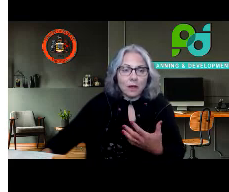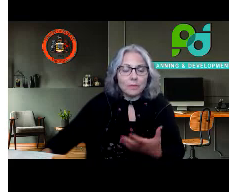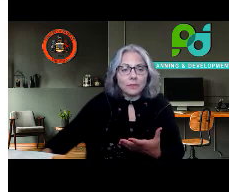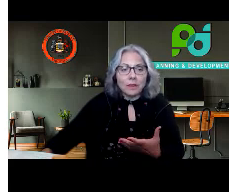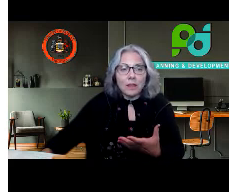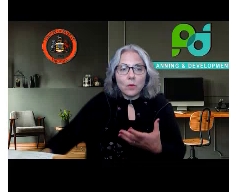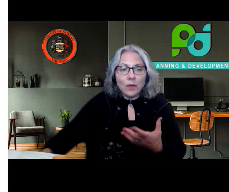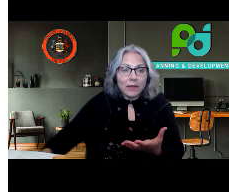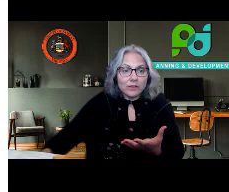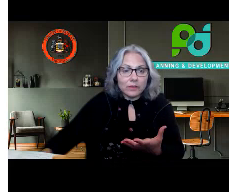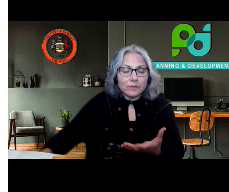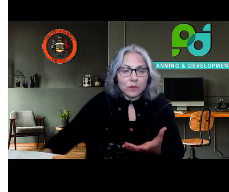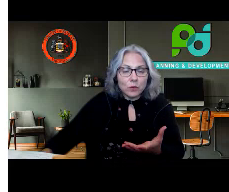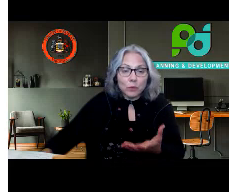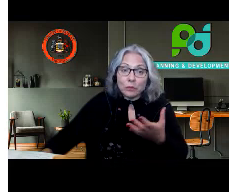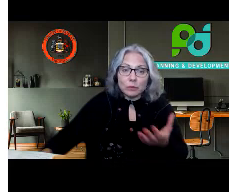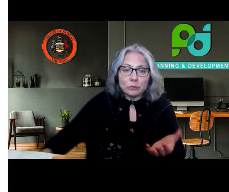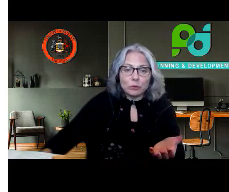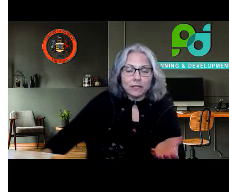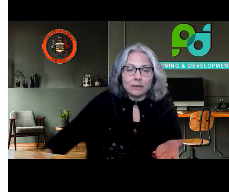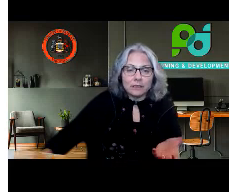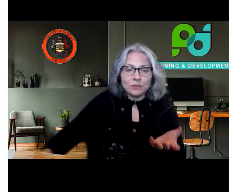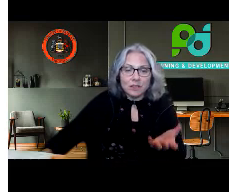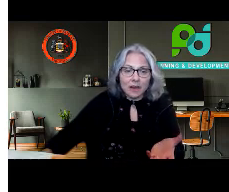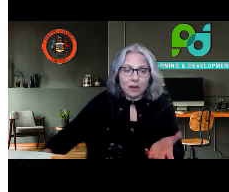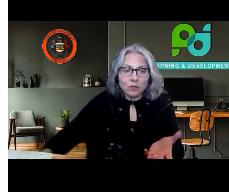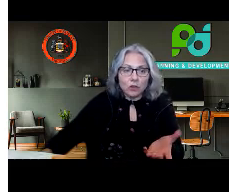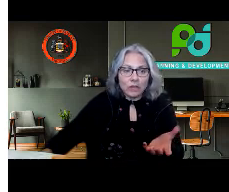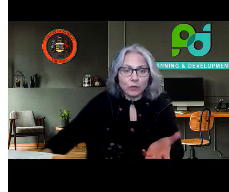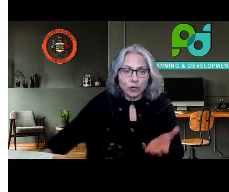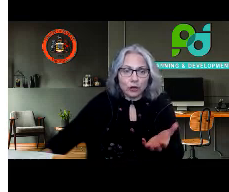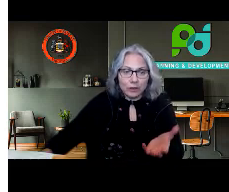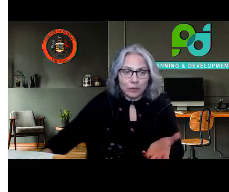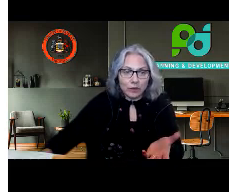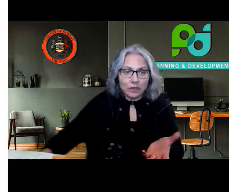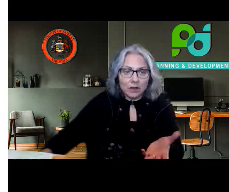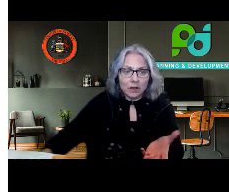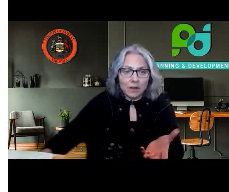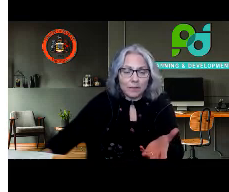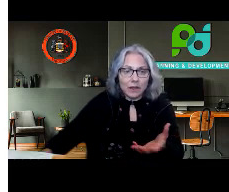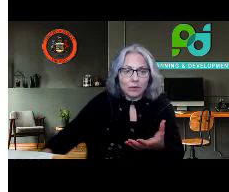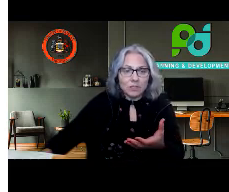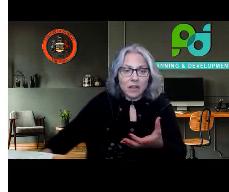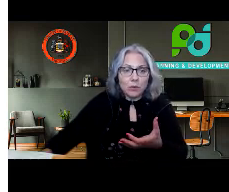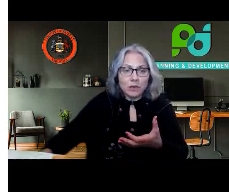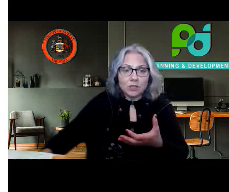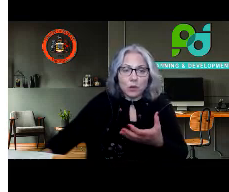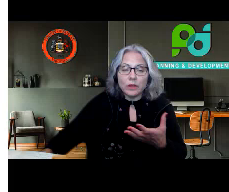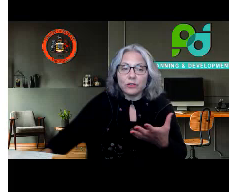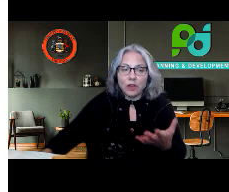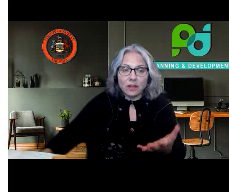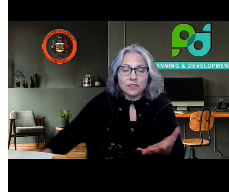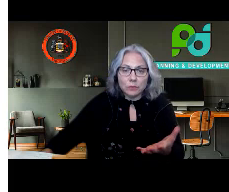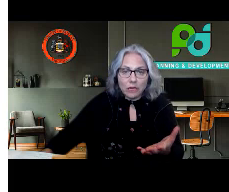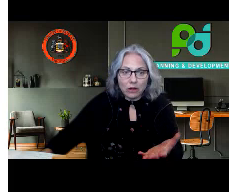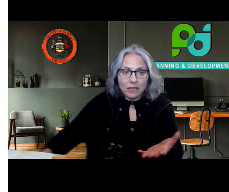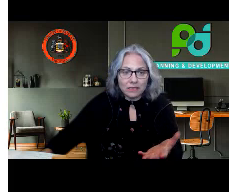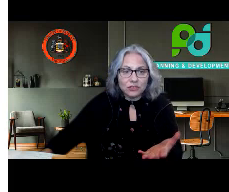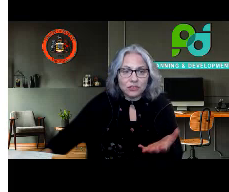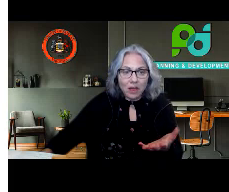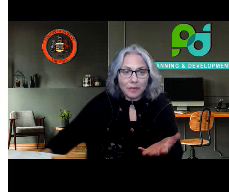So we have a few, we really, tonight are looking for your input, and we're just kind of wanting to know what your thoughts